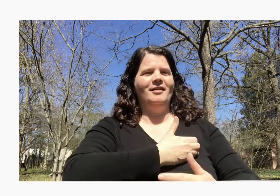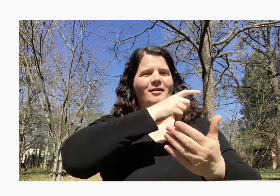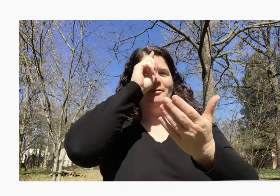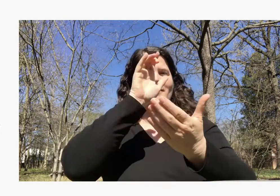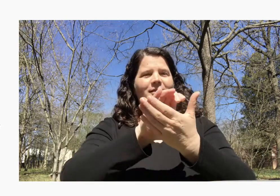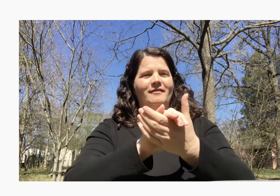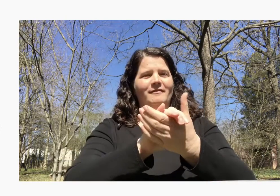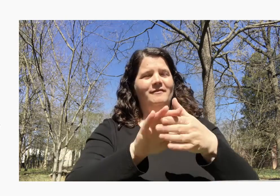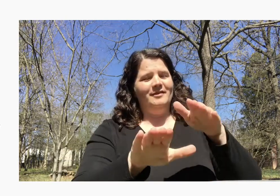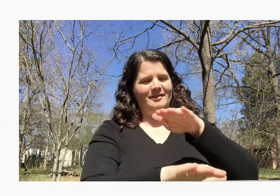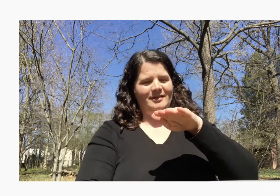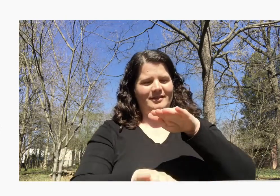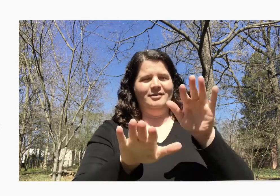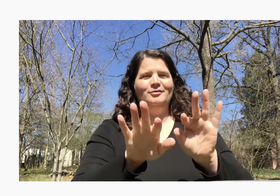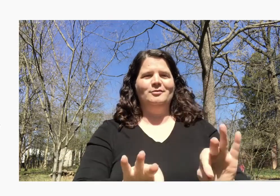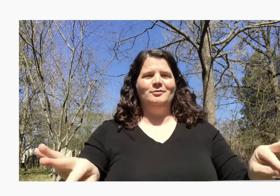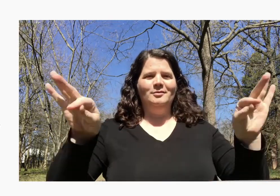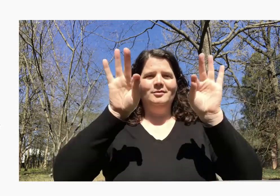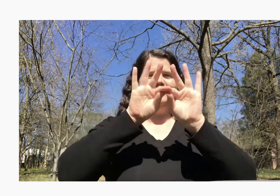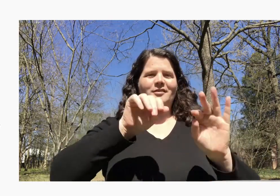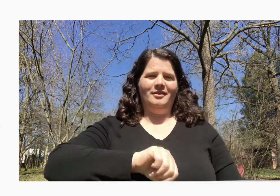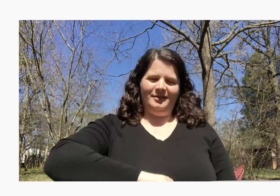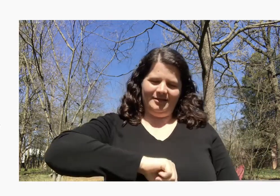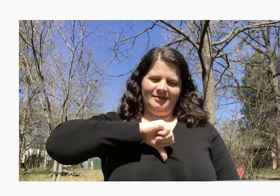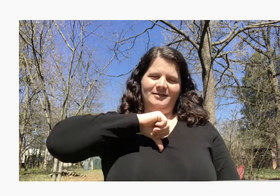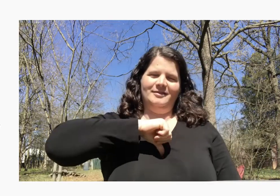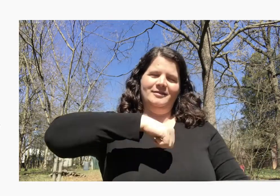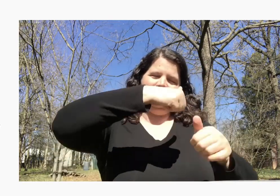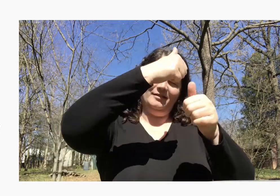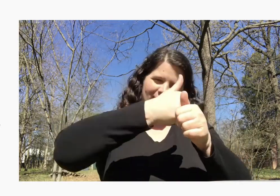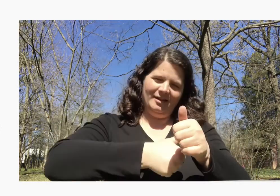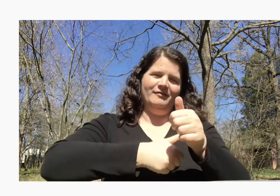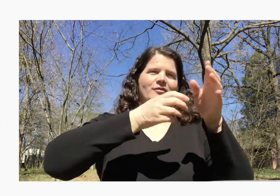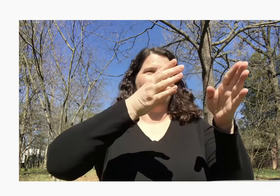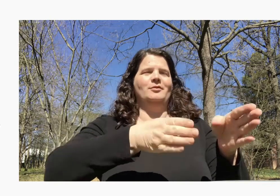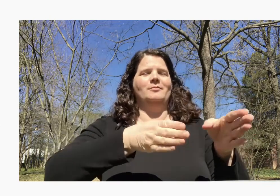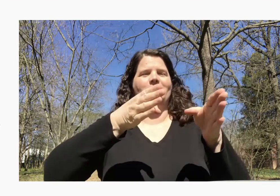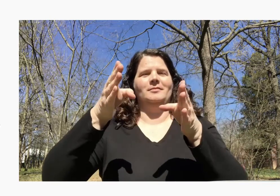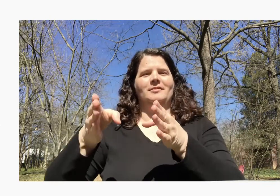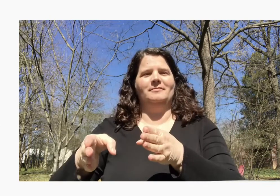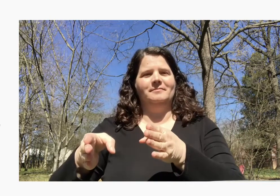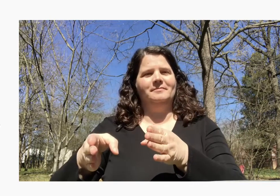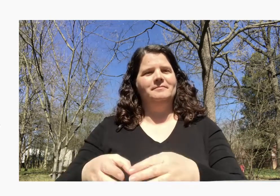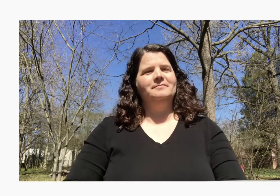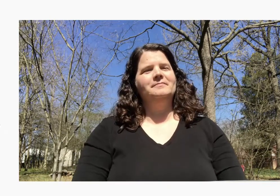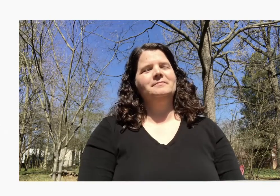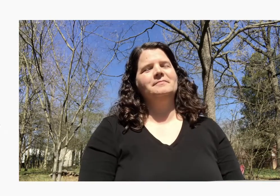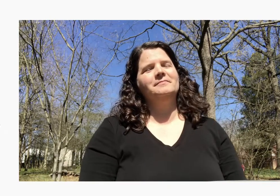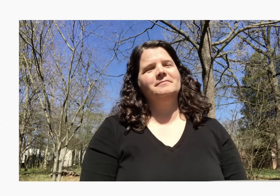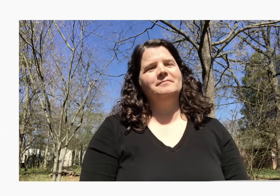in the essential worth and dignity of every human being. May it be so.